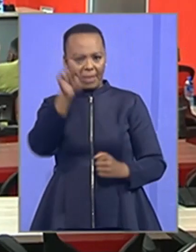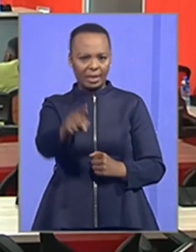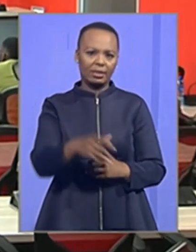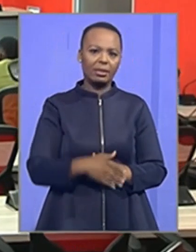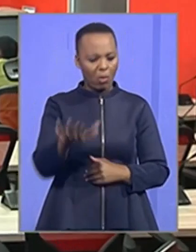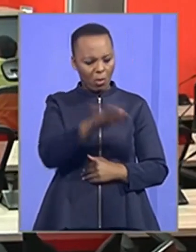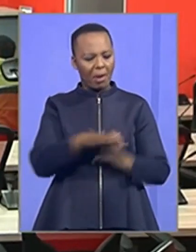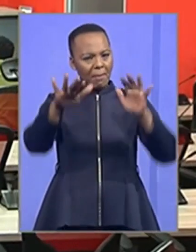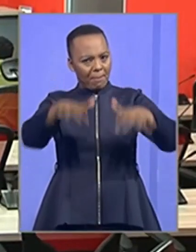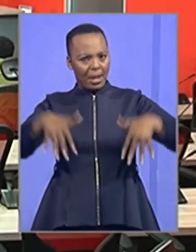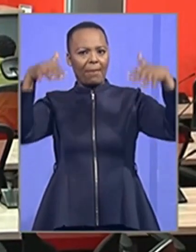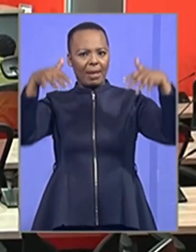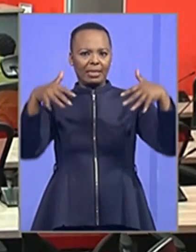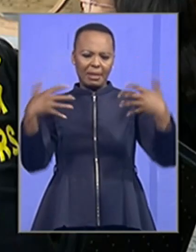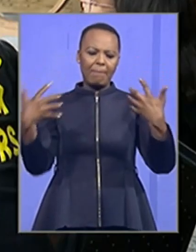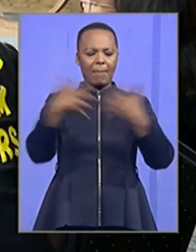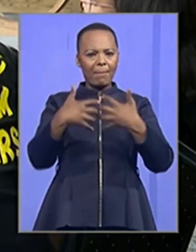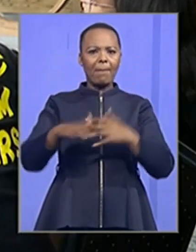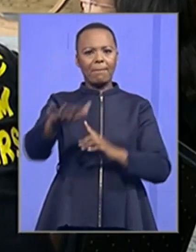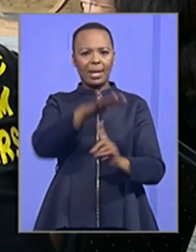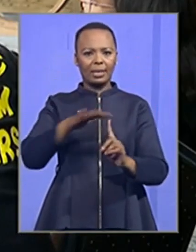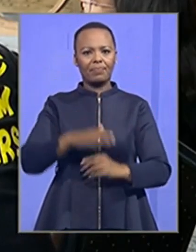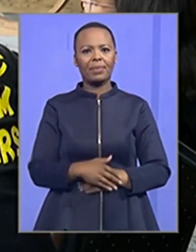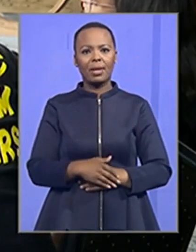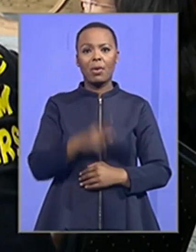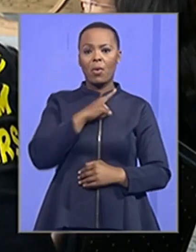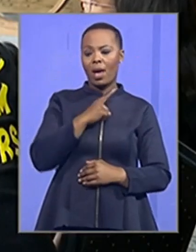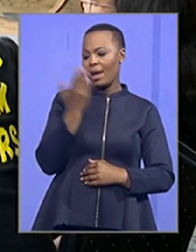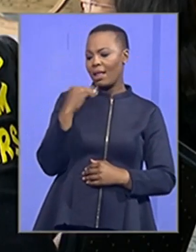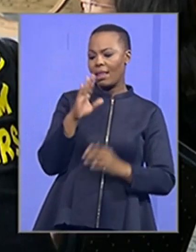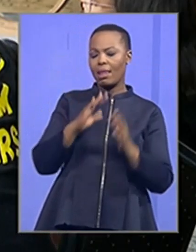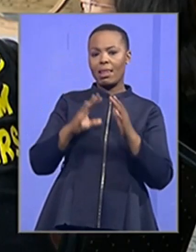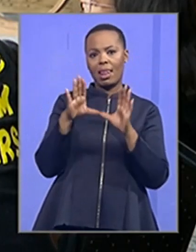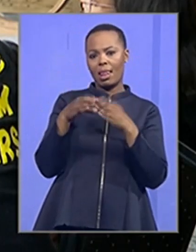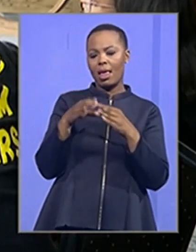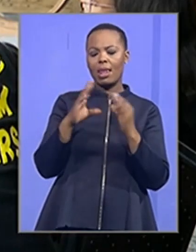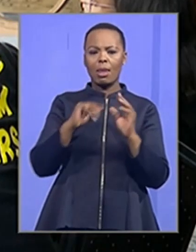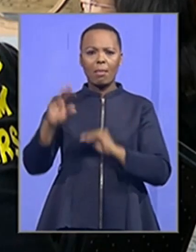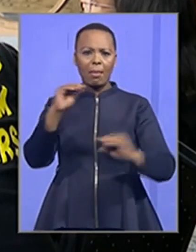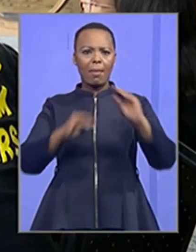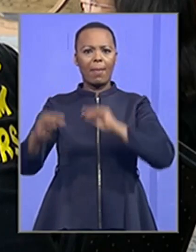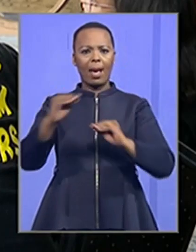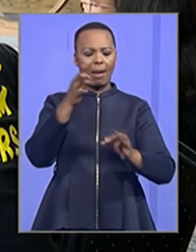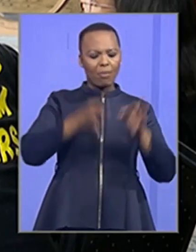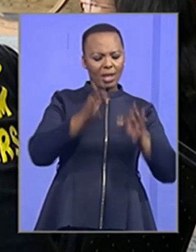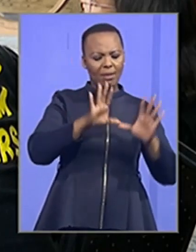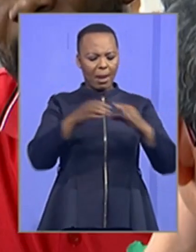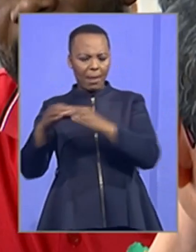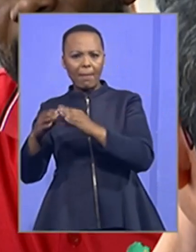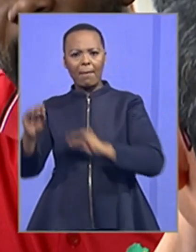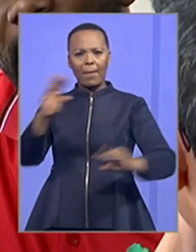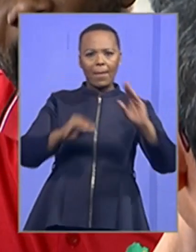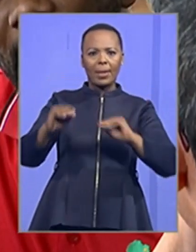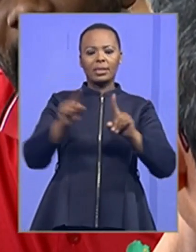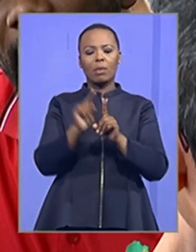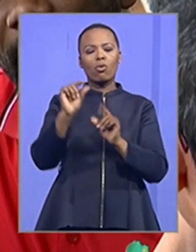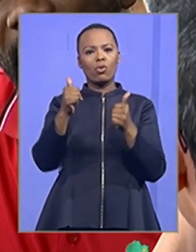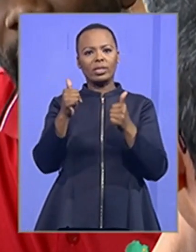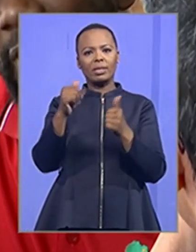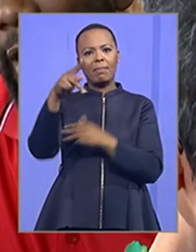ditaba go latela komiti ya bona ya bogare mo mafelong a beke le go boledišana le mekgatlo e mengwe ya dipolotiki go sa akaretše Good Party